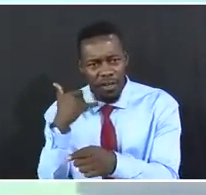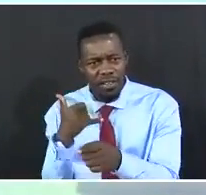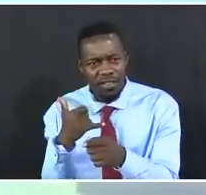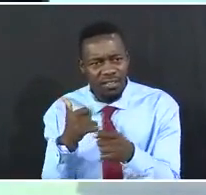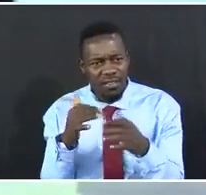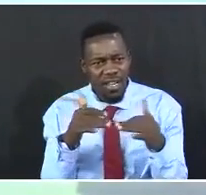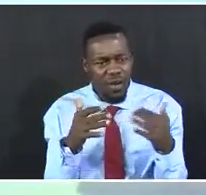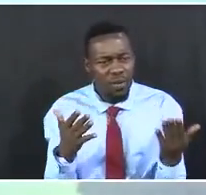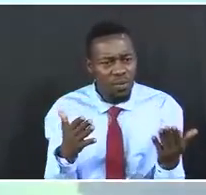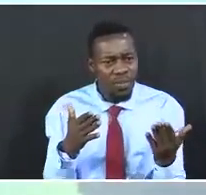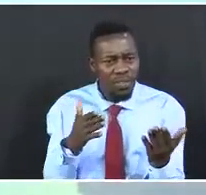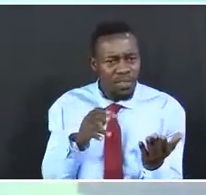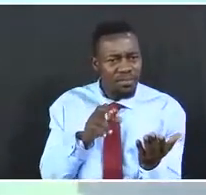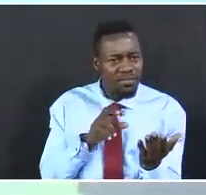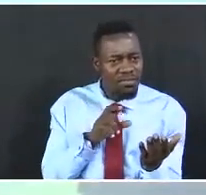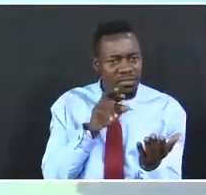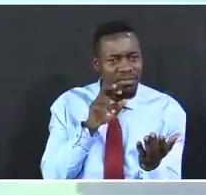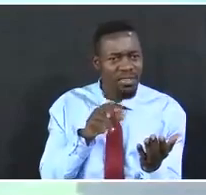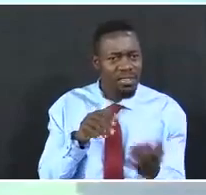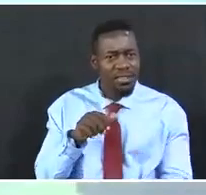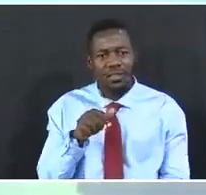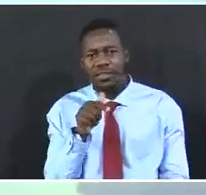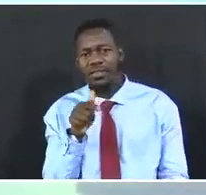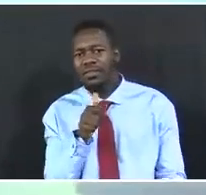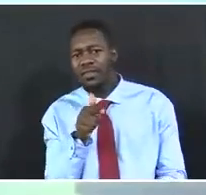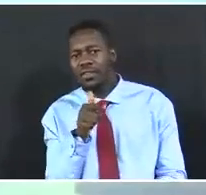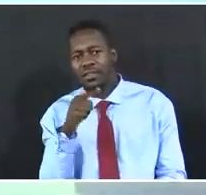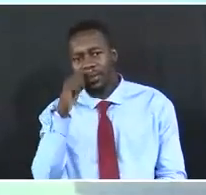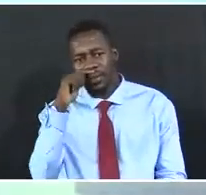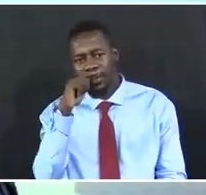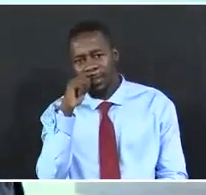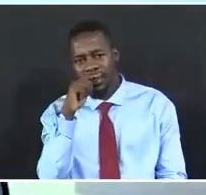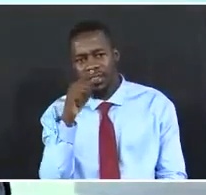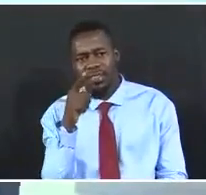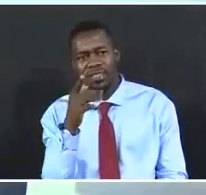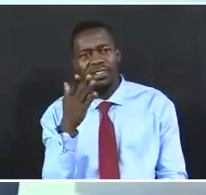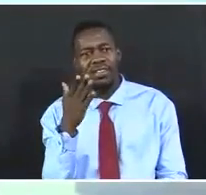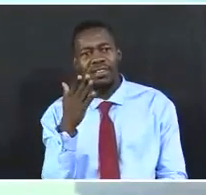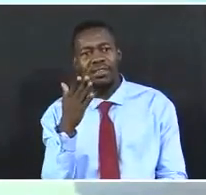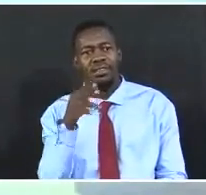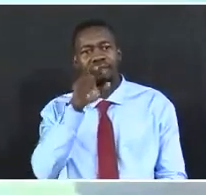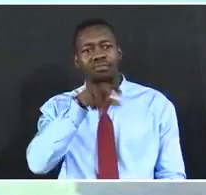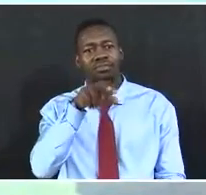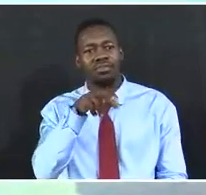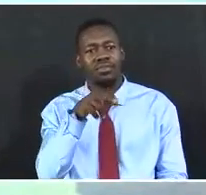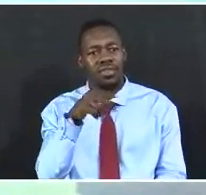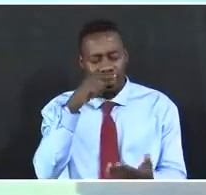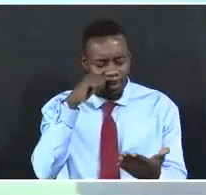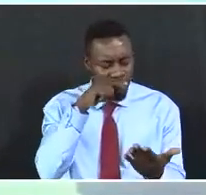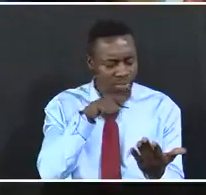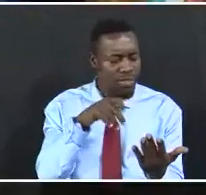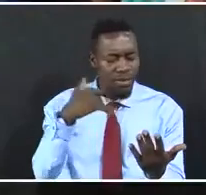big problem even in this church among the young people and even the old people. It is